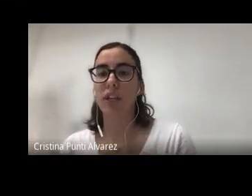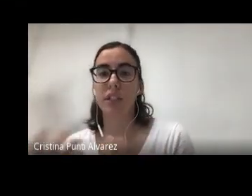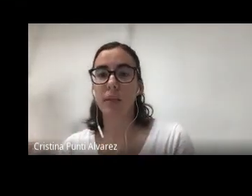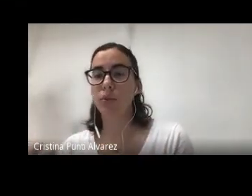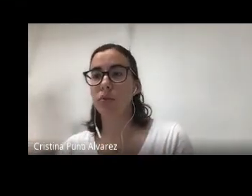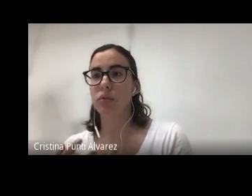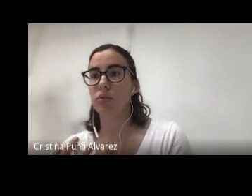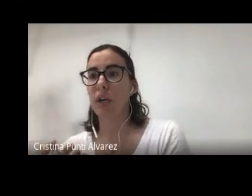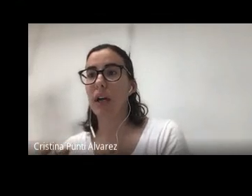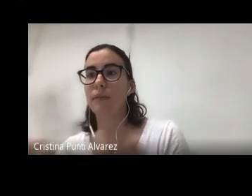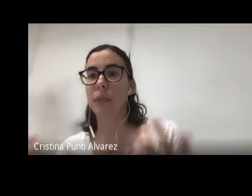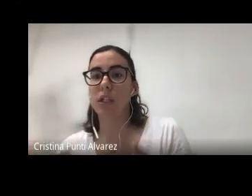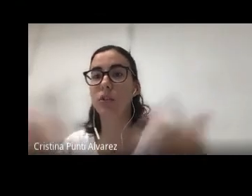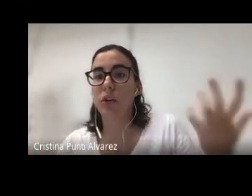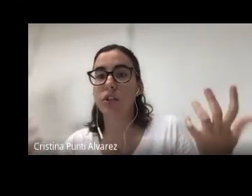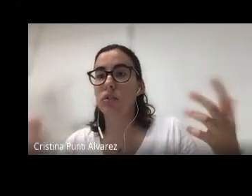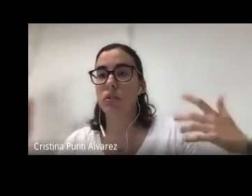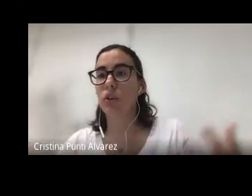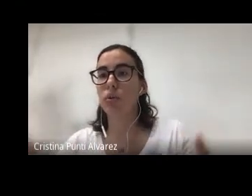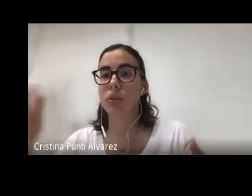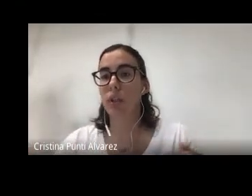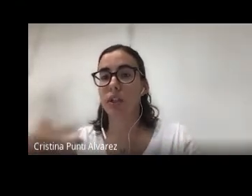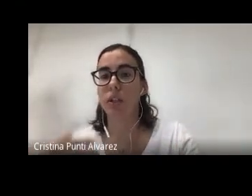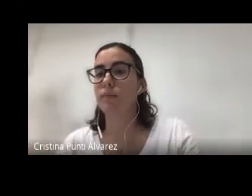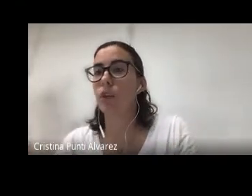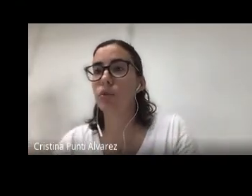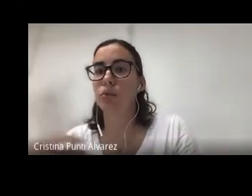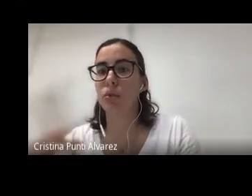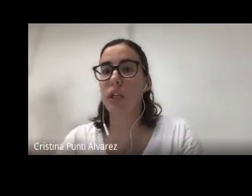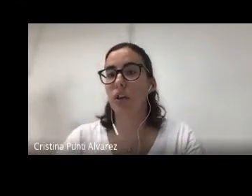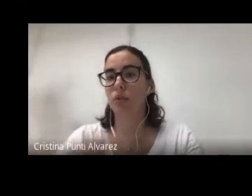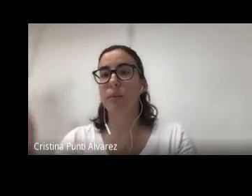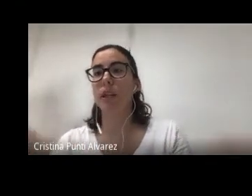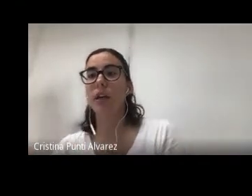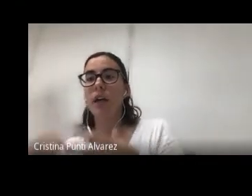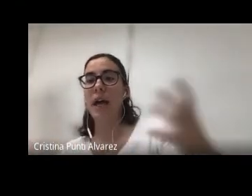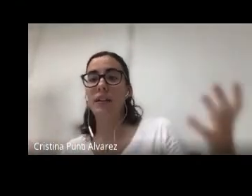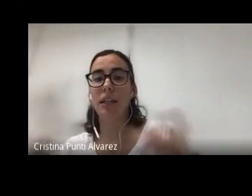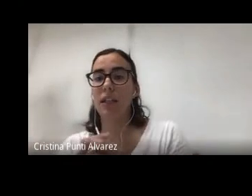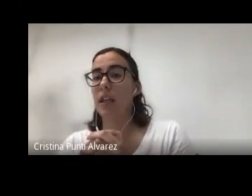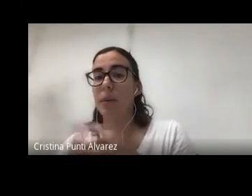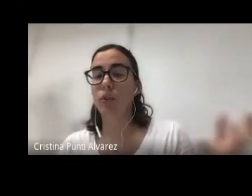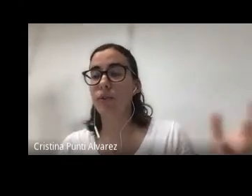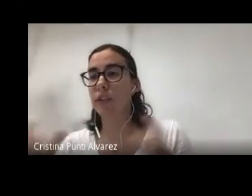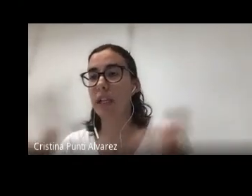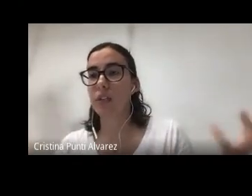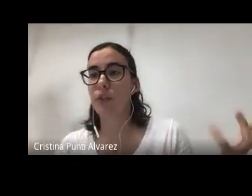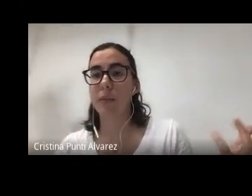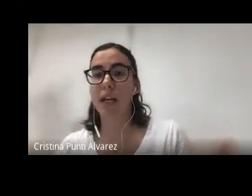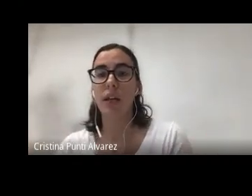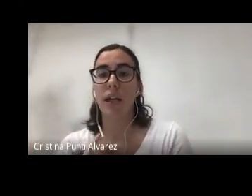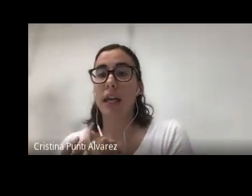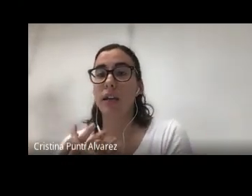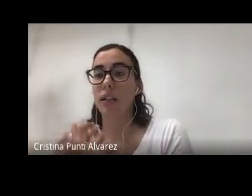more or less cheap to have. Basically, you can just go to Google or Wikipedia and take an amount of text